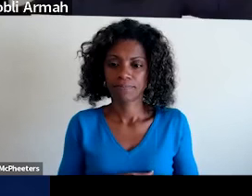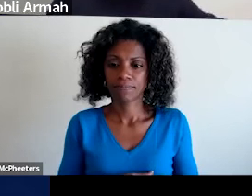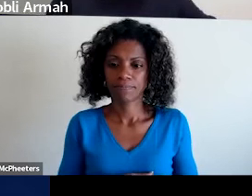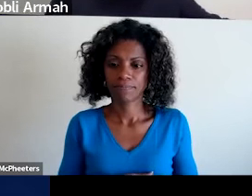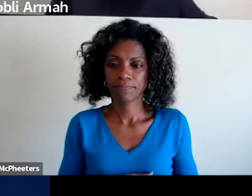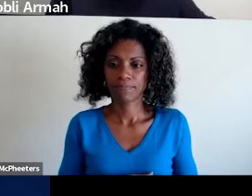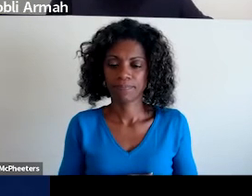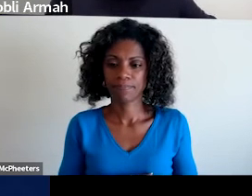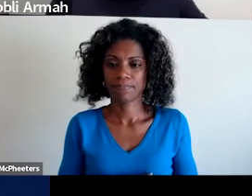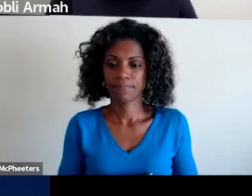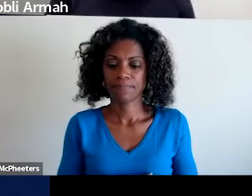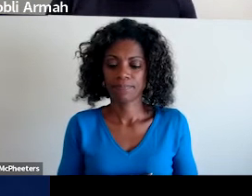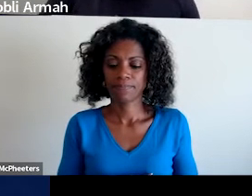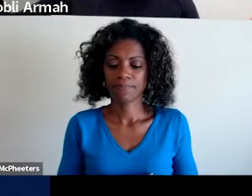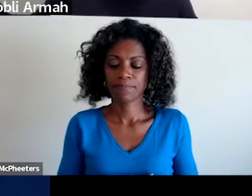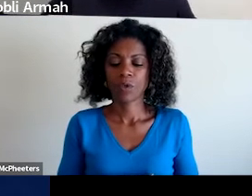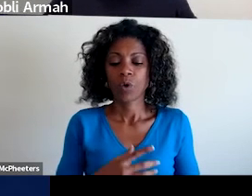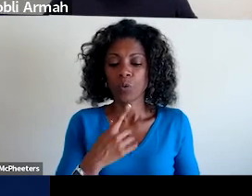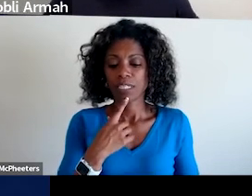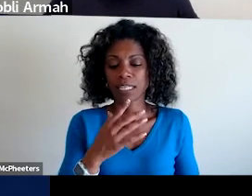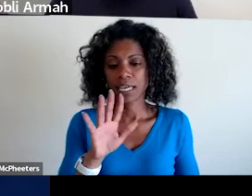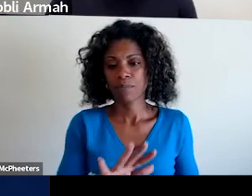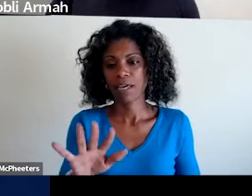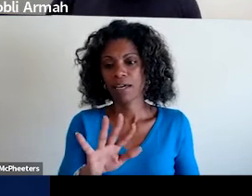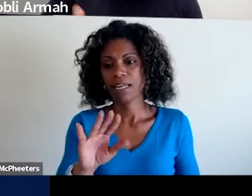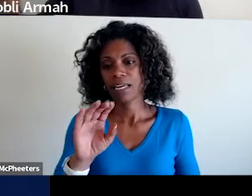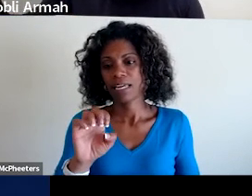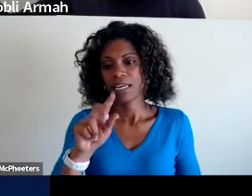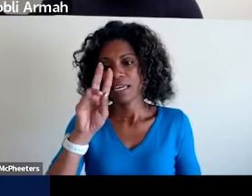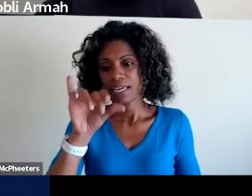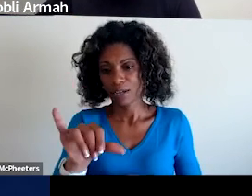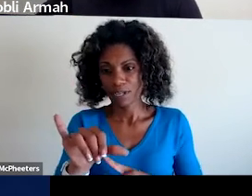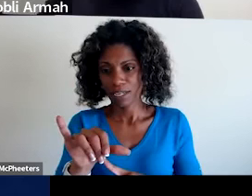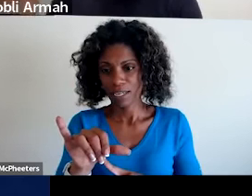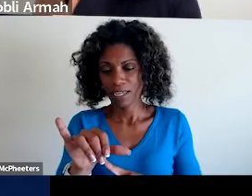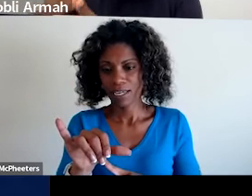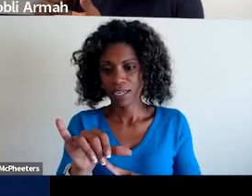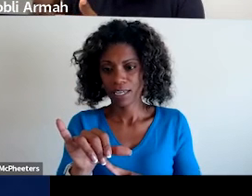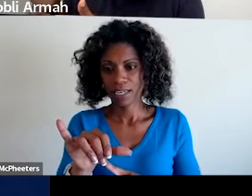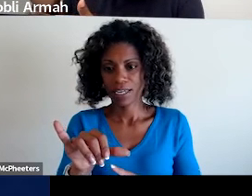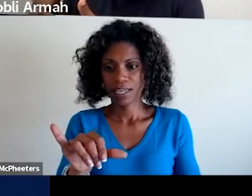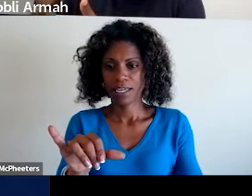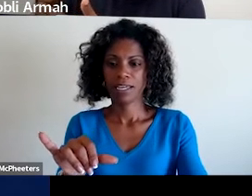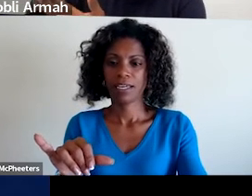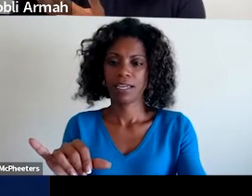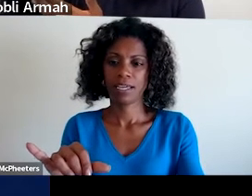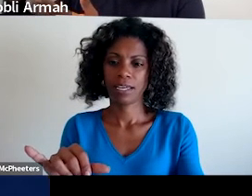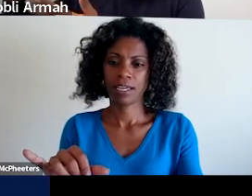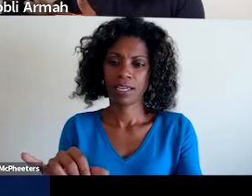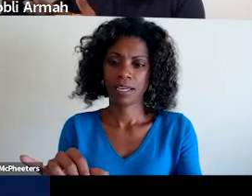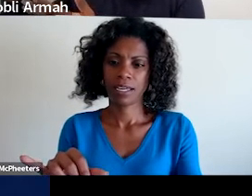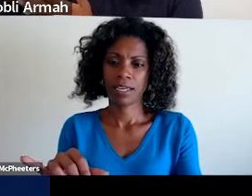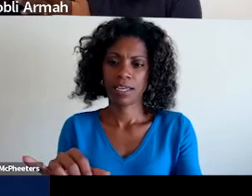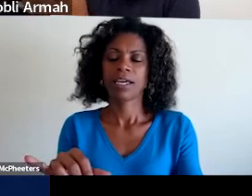this 2 decades ago. This is that equity is a growth strategy. They called it the superior growth model because it was a pathway for the